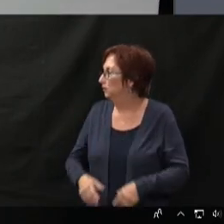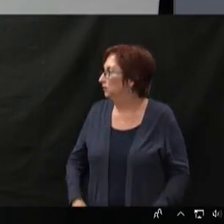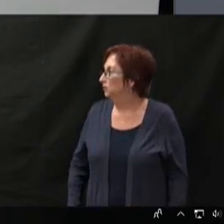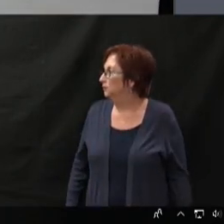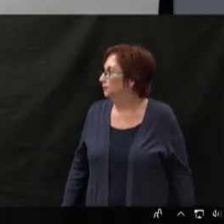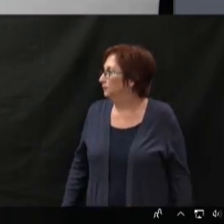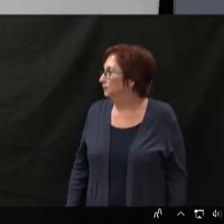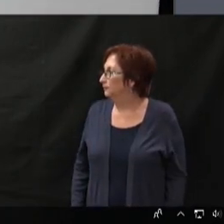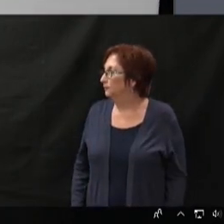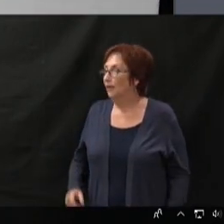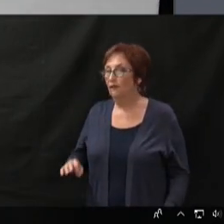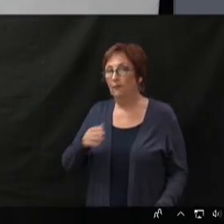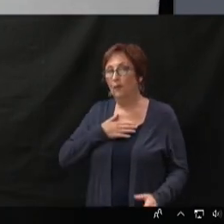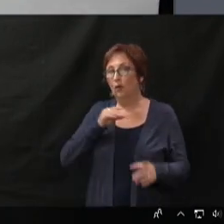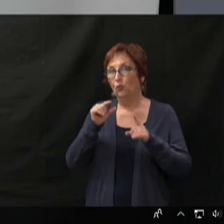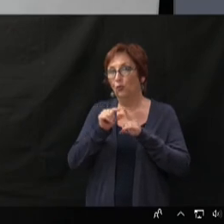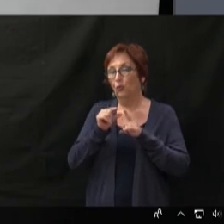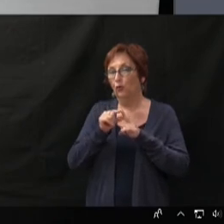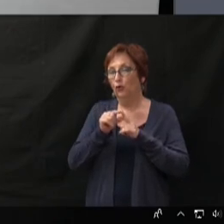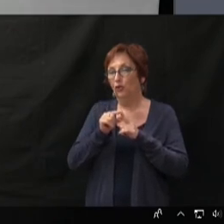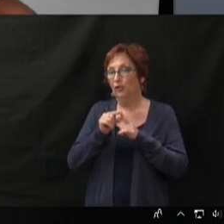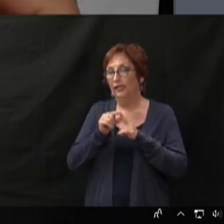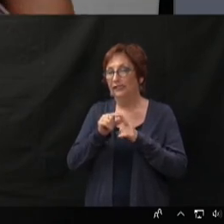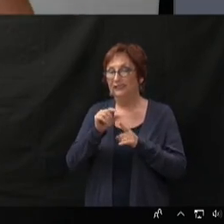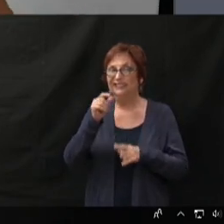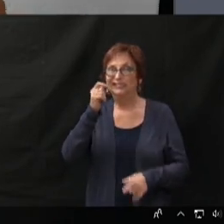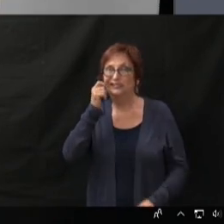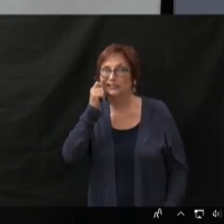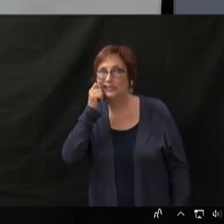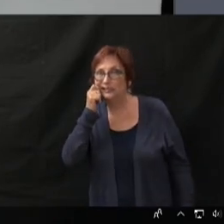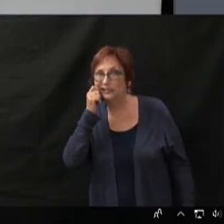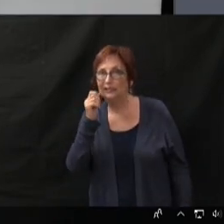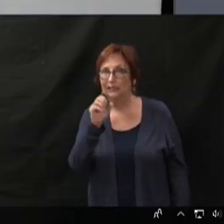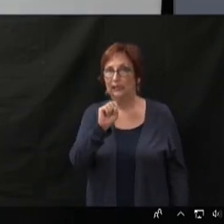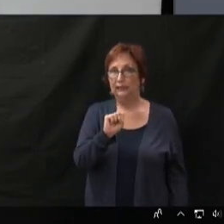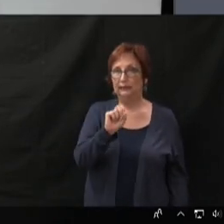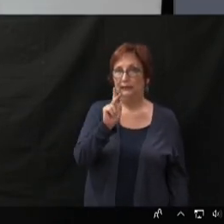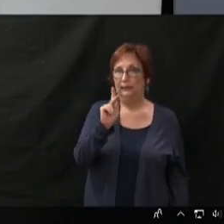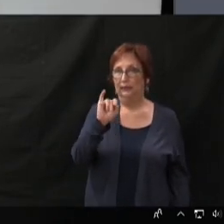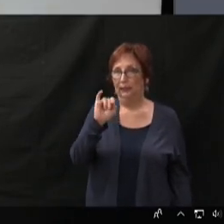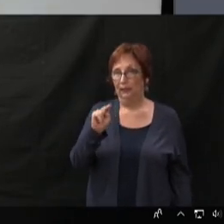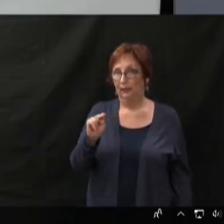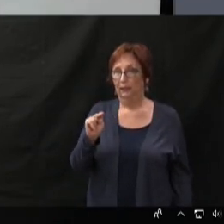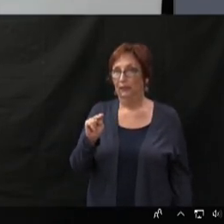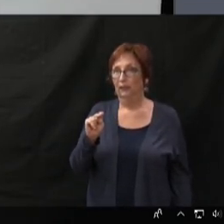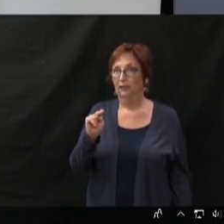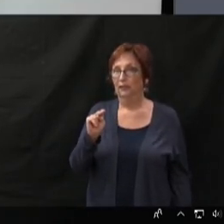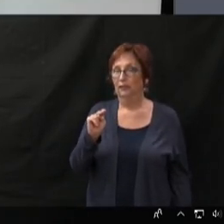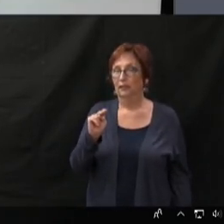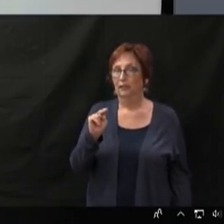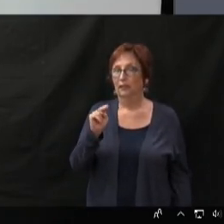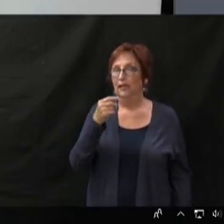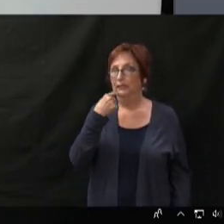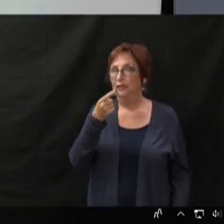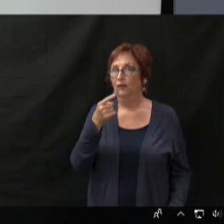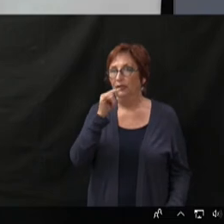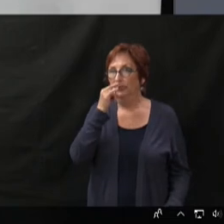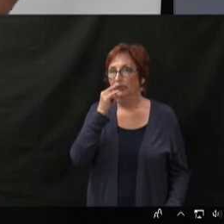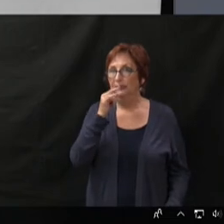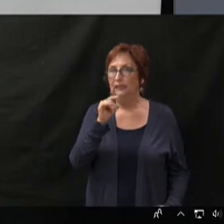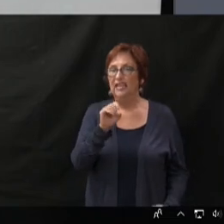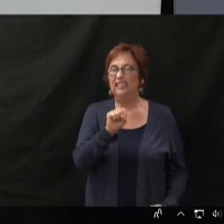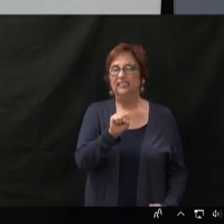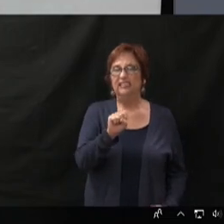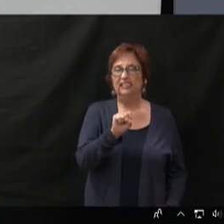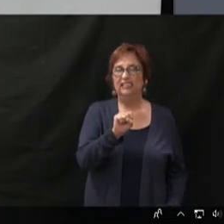Okay, so if my word is skin, I tell the children, I go skin,